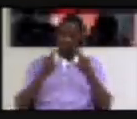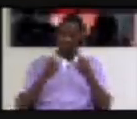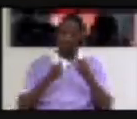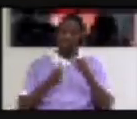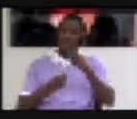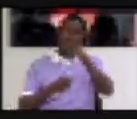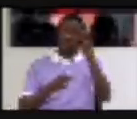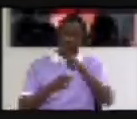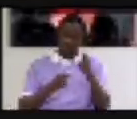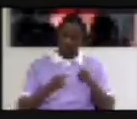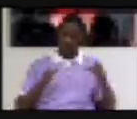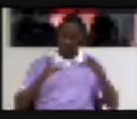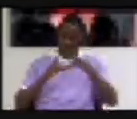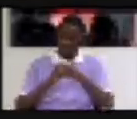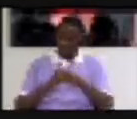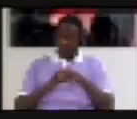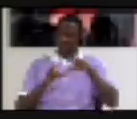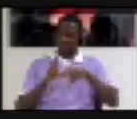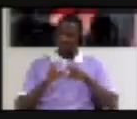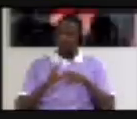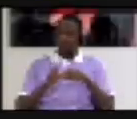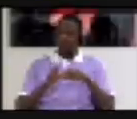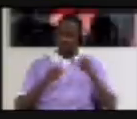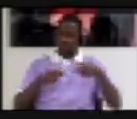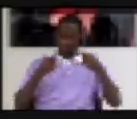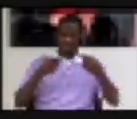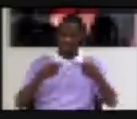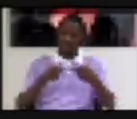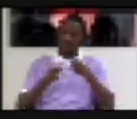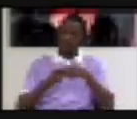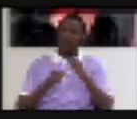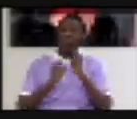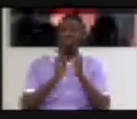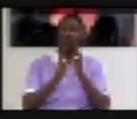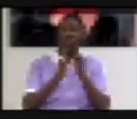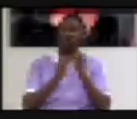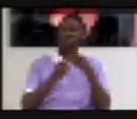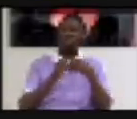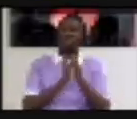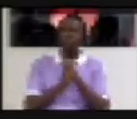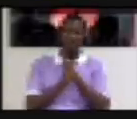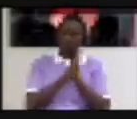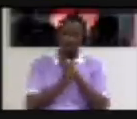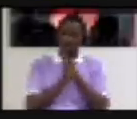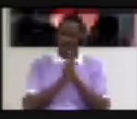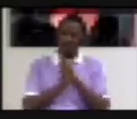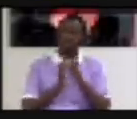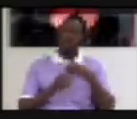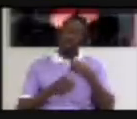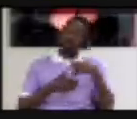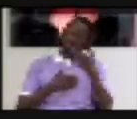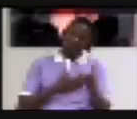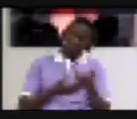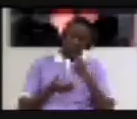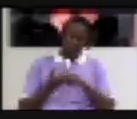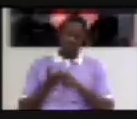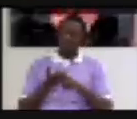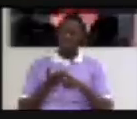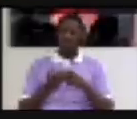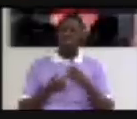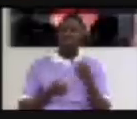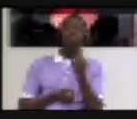member, the process. I think you were explaining about some of the challenges and the fact that there